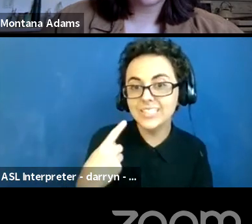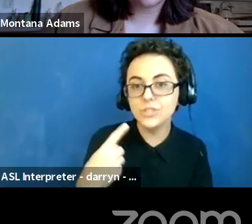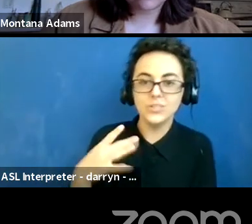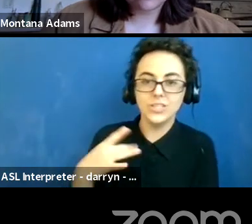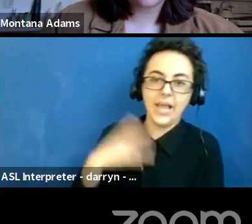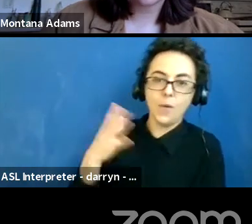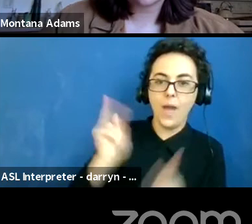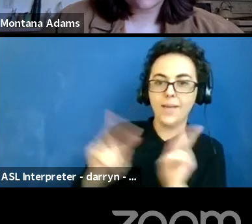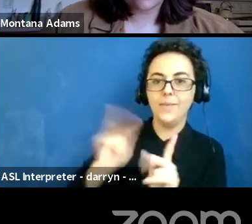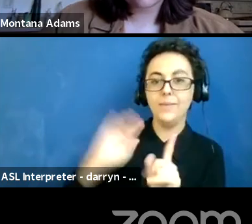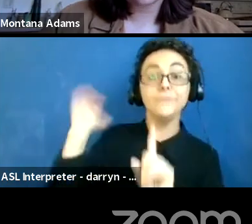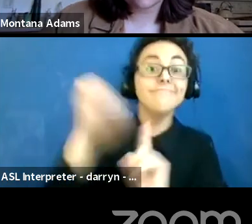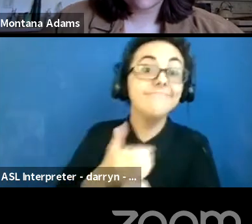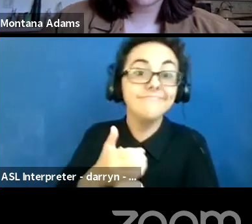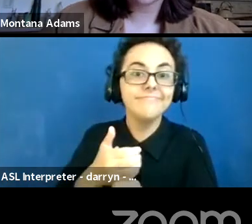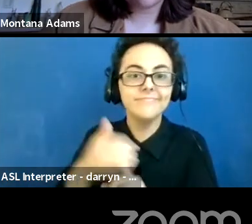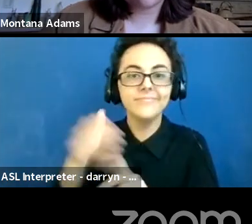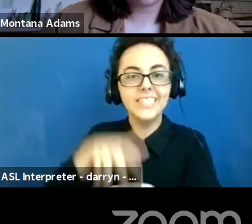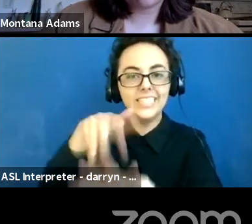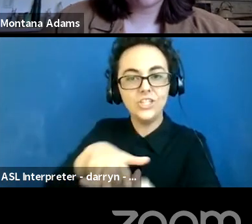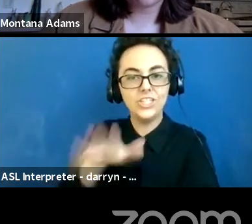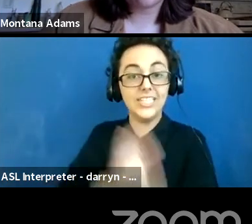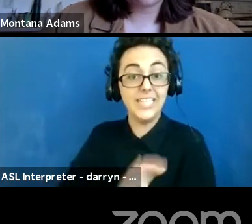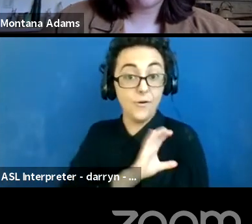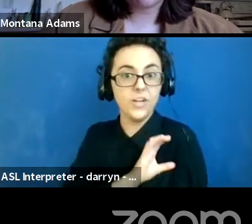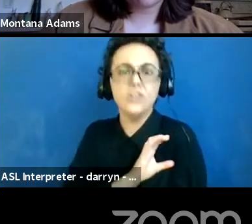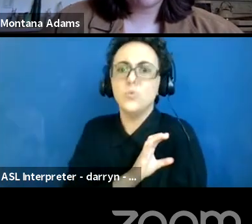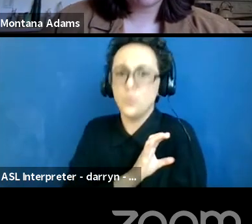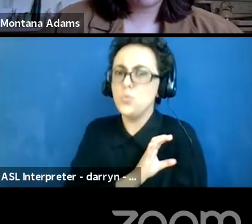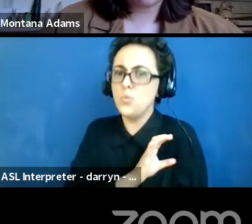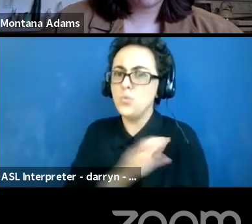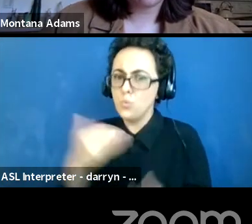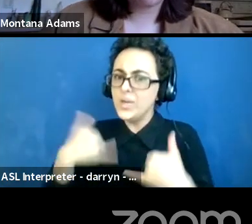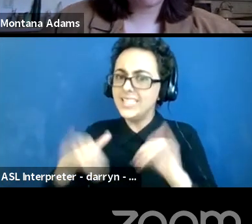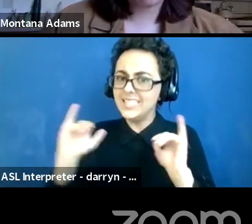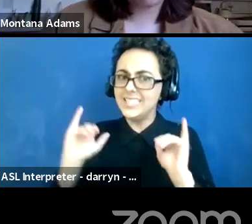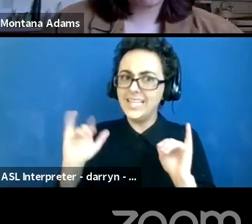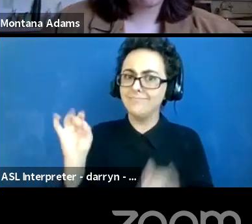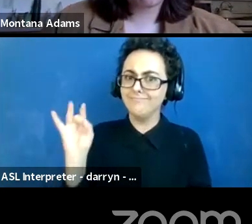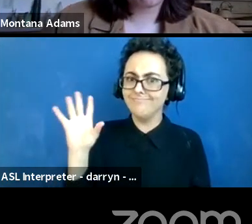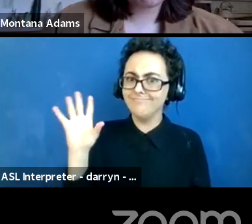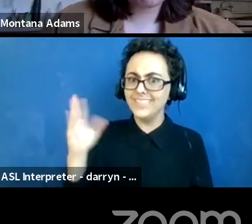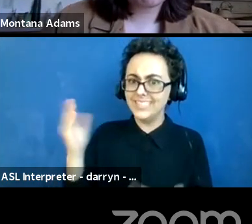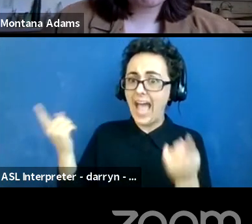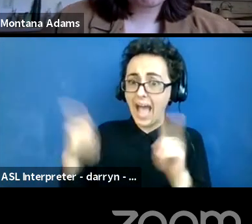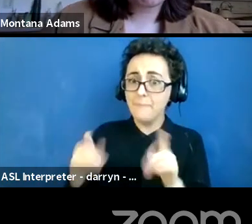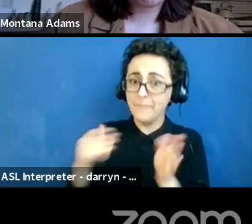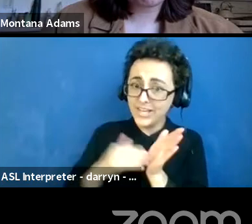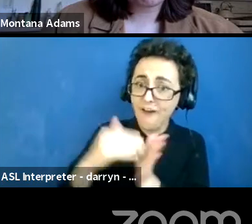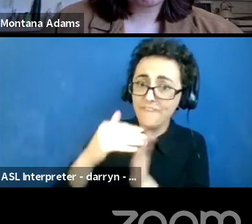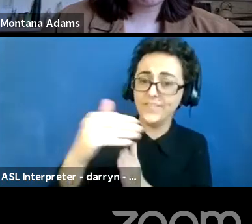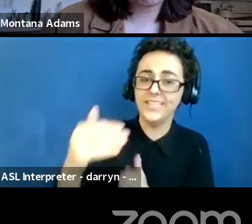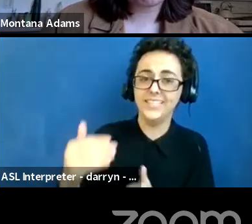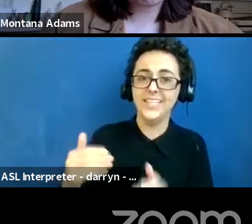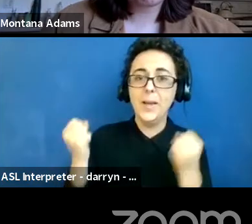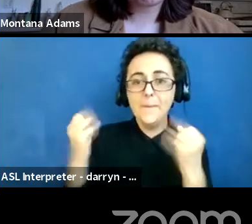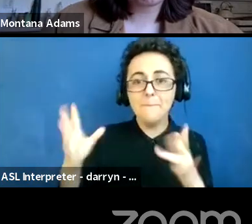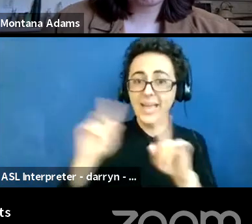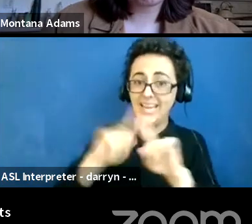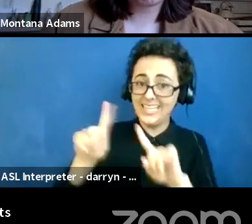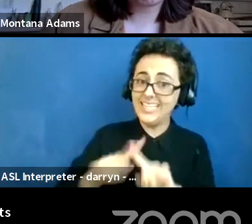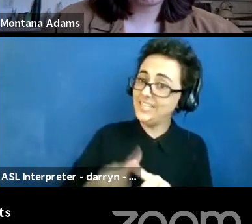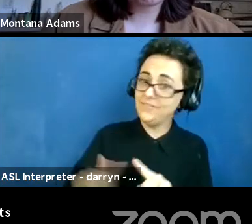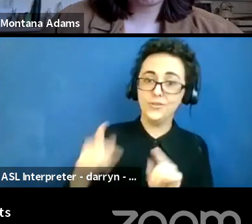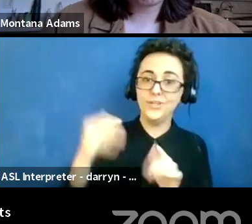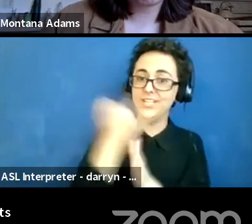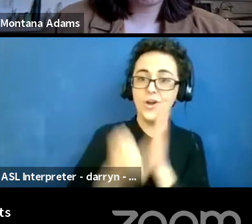very prominent in, you know, in a lot of unfortunate arts organizations, I feel like